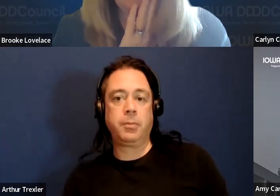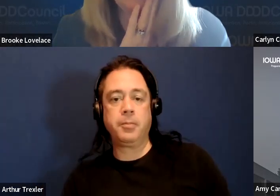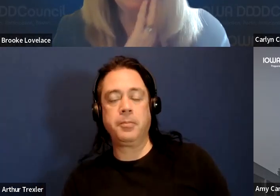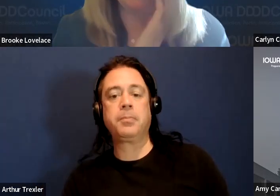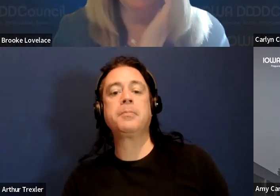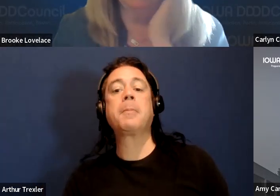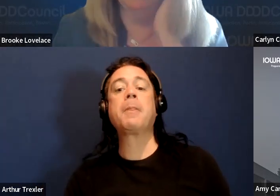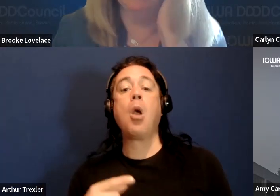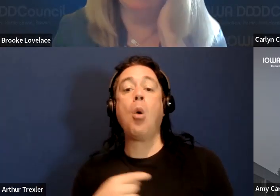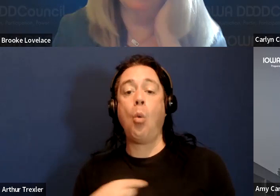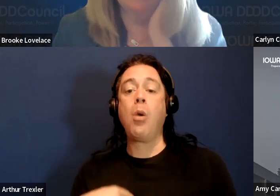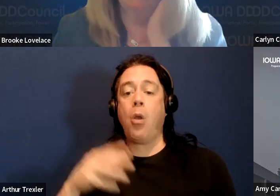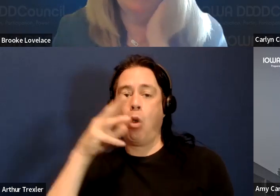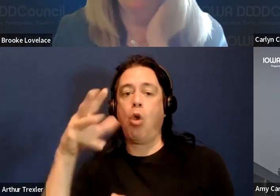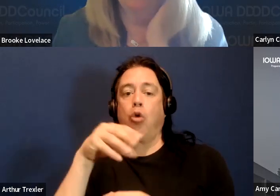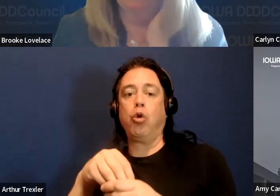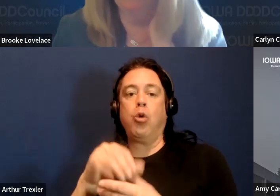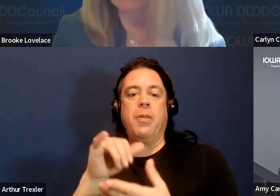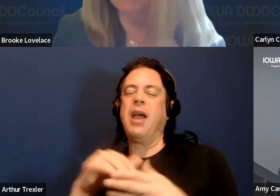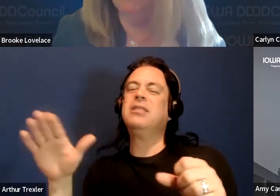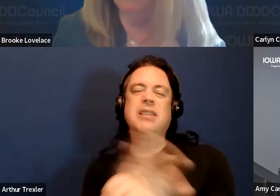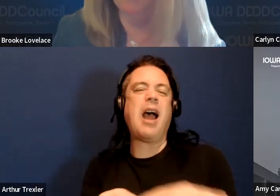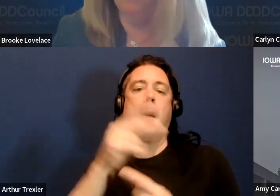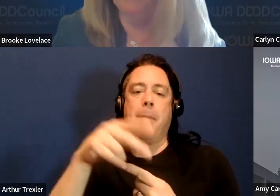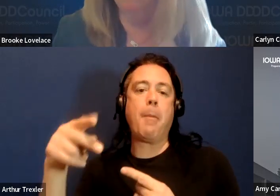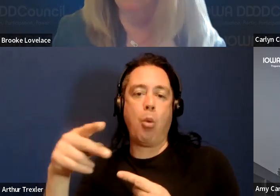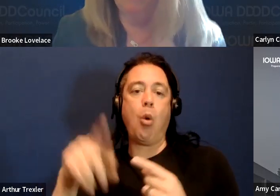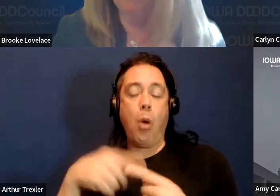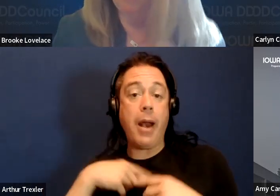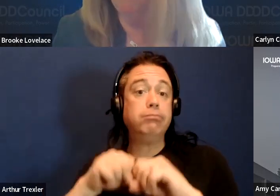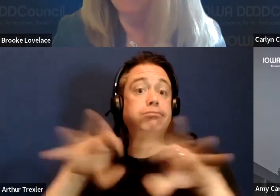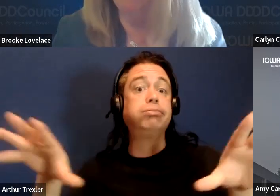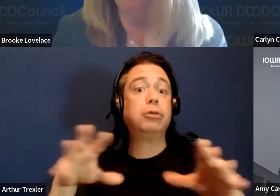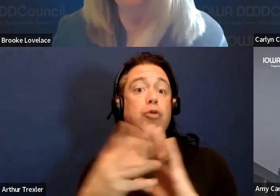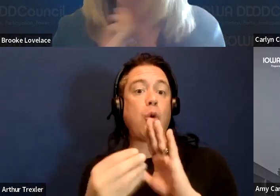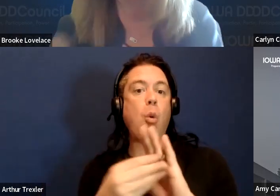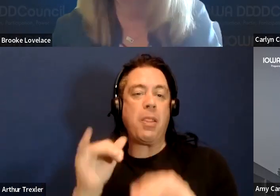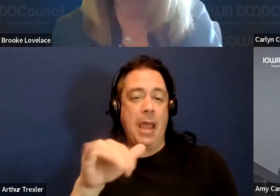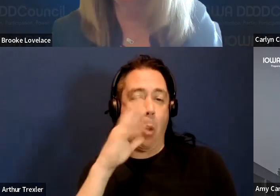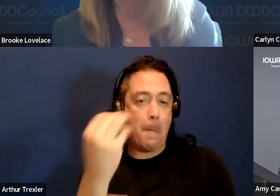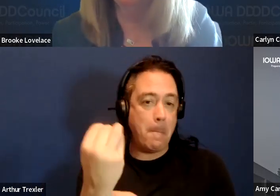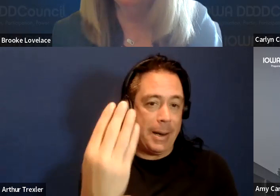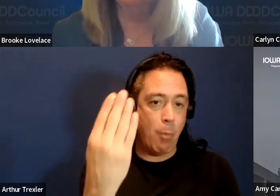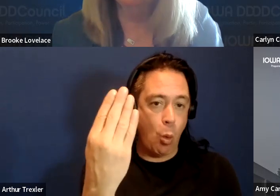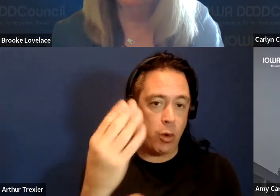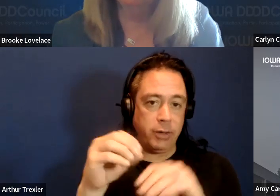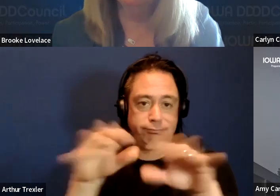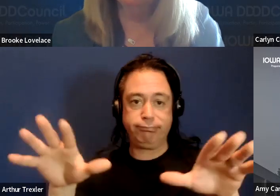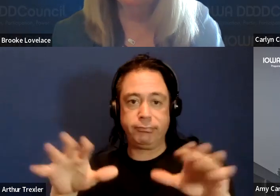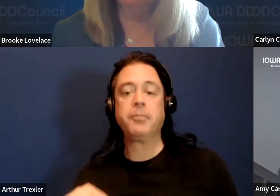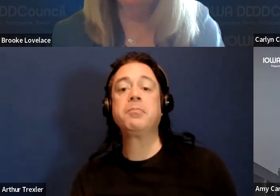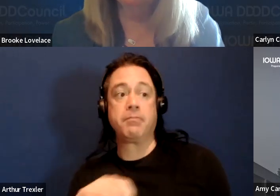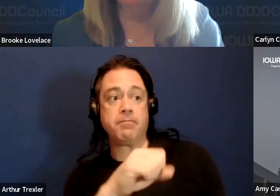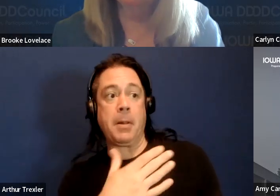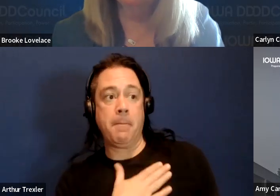And we will include her entire PowerPoint when we send out the recording that will probably go out Monday morning. Yes, mine and